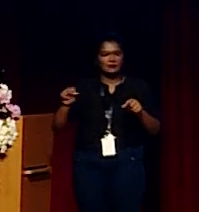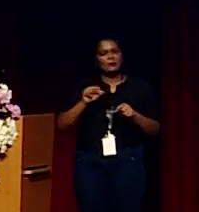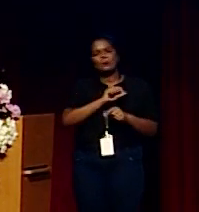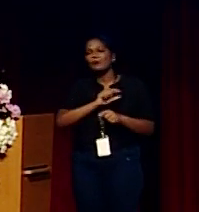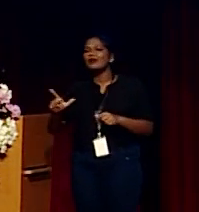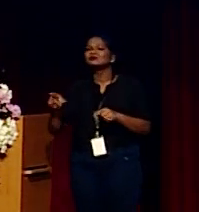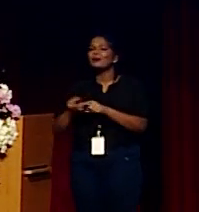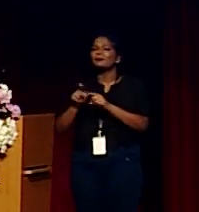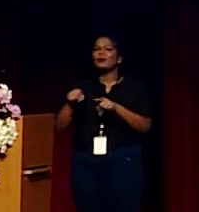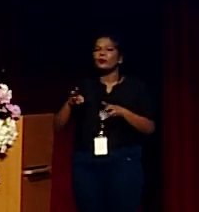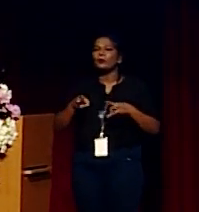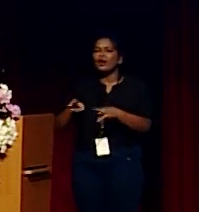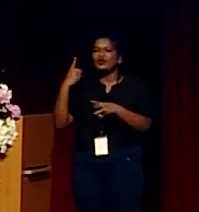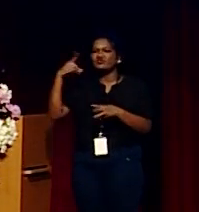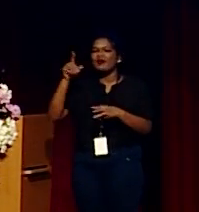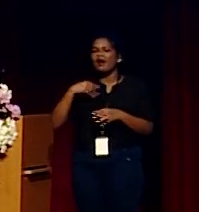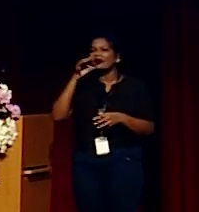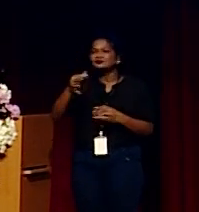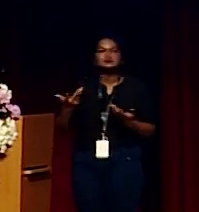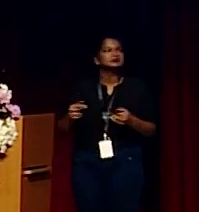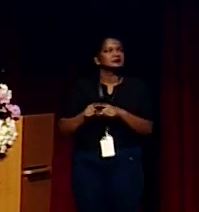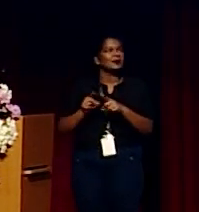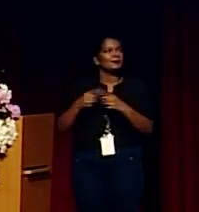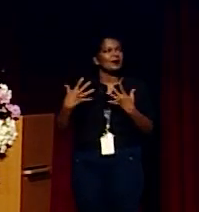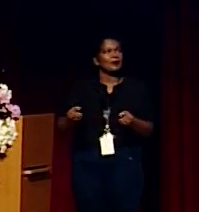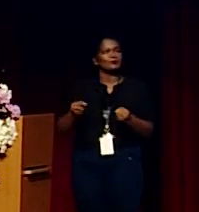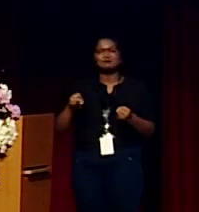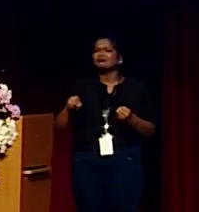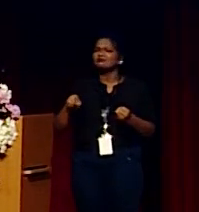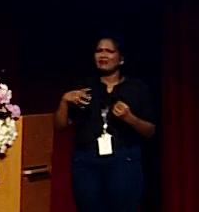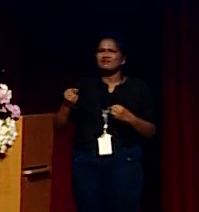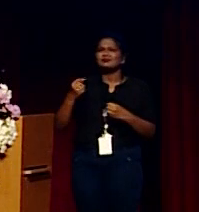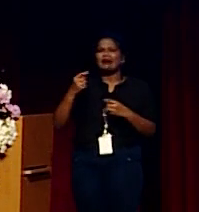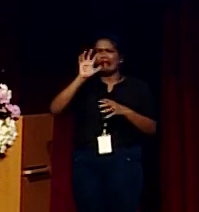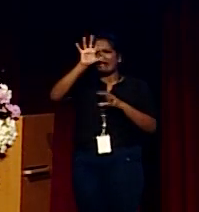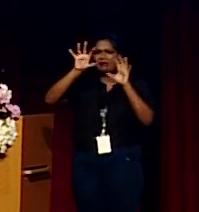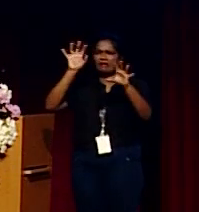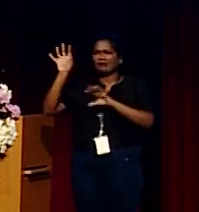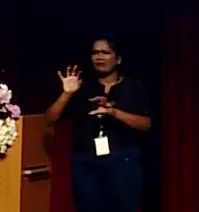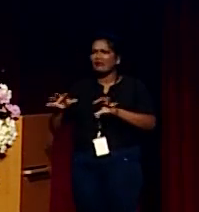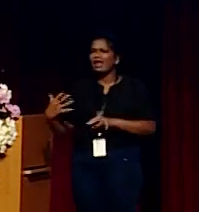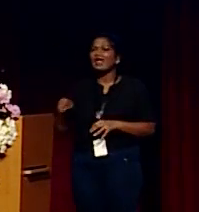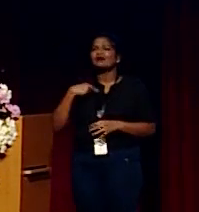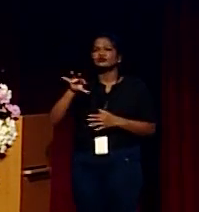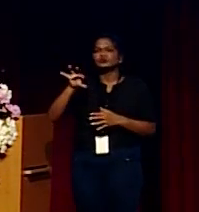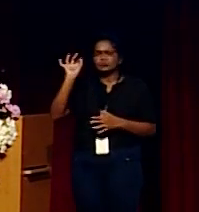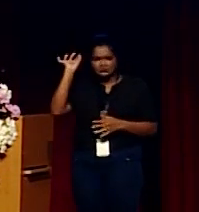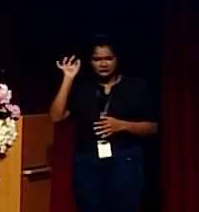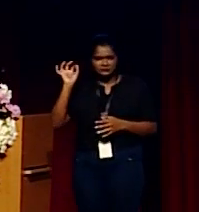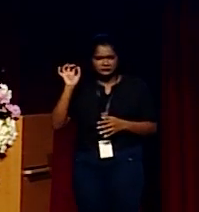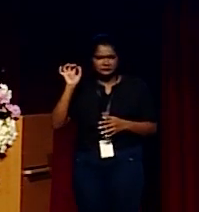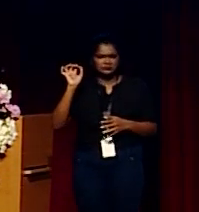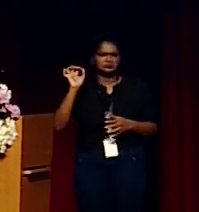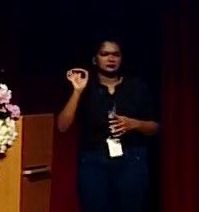then it goes away and asks databases out there on the web, and there's a bunch of those. There's one, for instance, by the